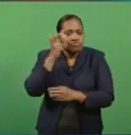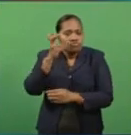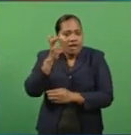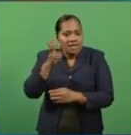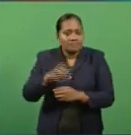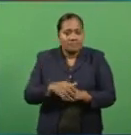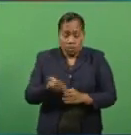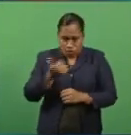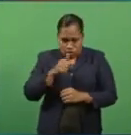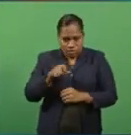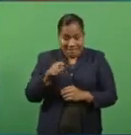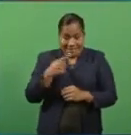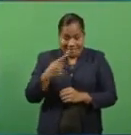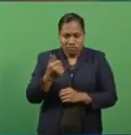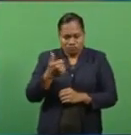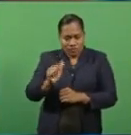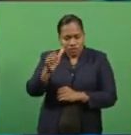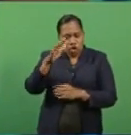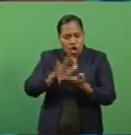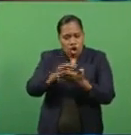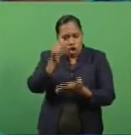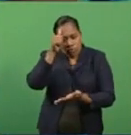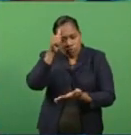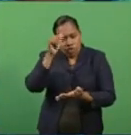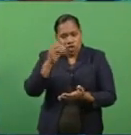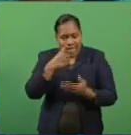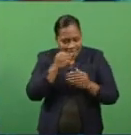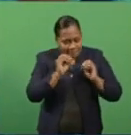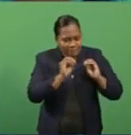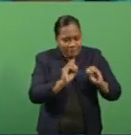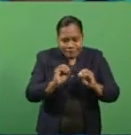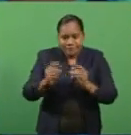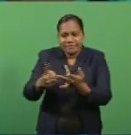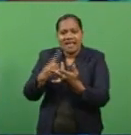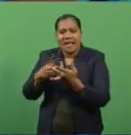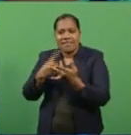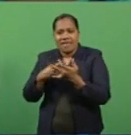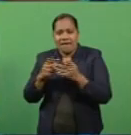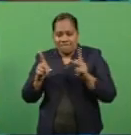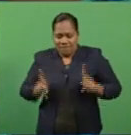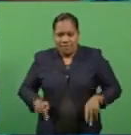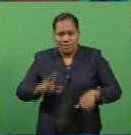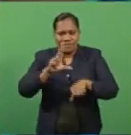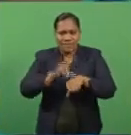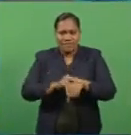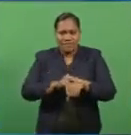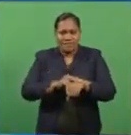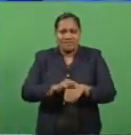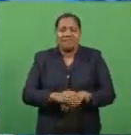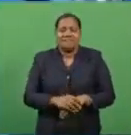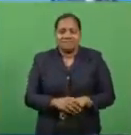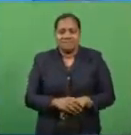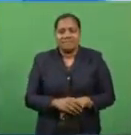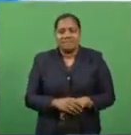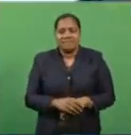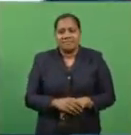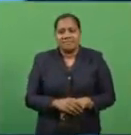using her knowledge to upskill other local physiotherapists. Karalaini Tavi, FBC News.